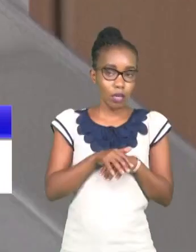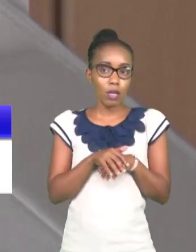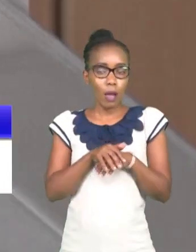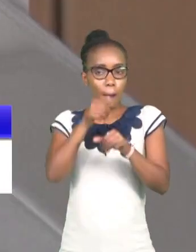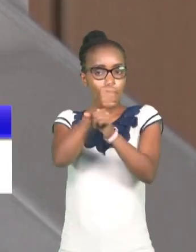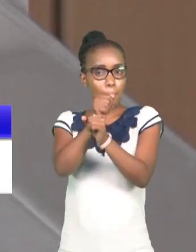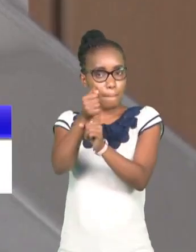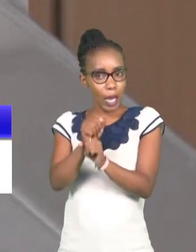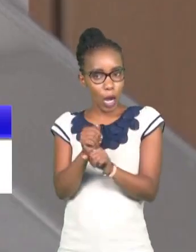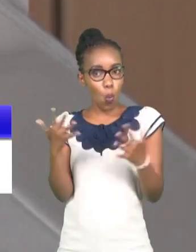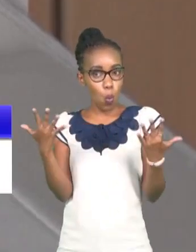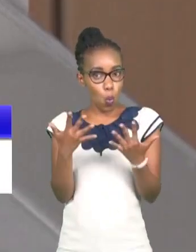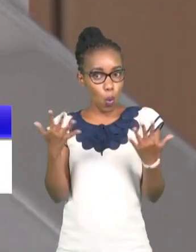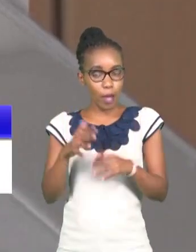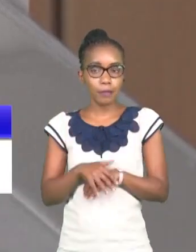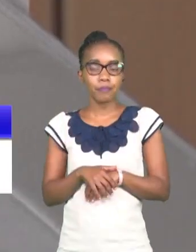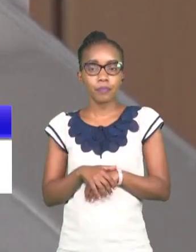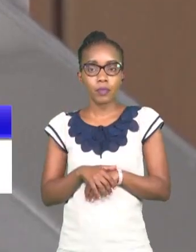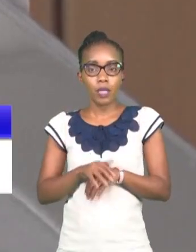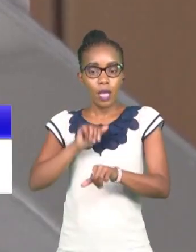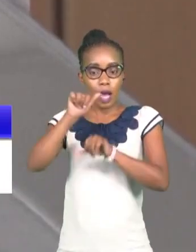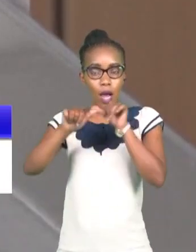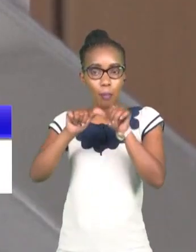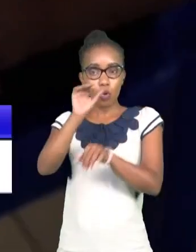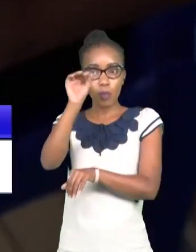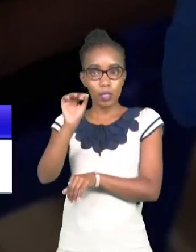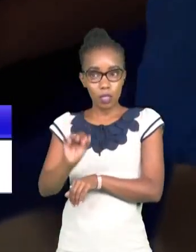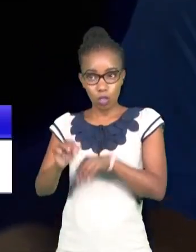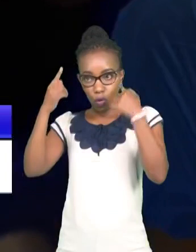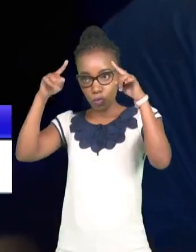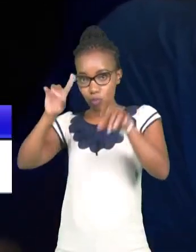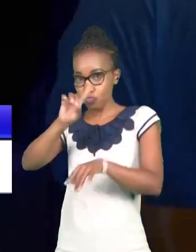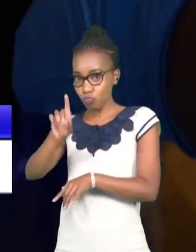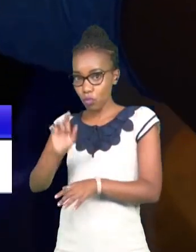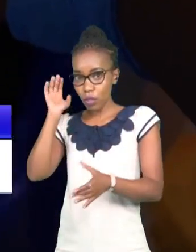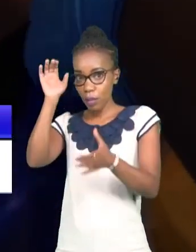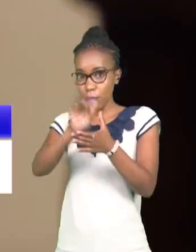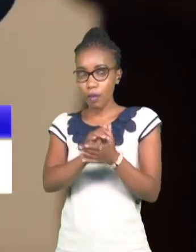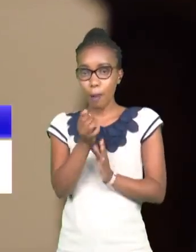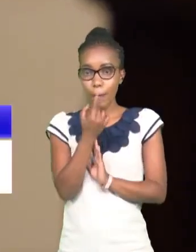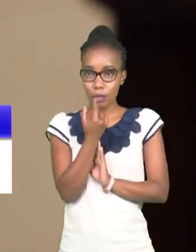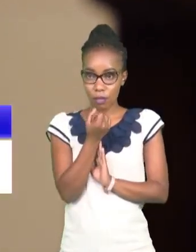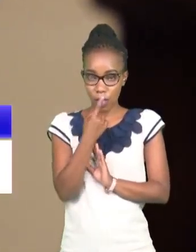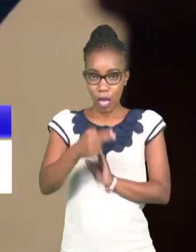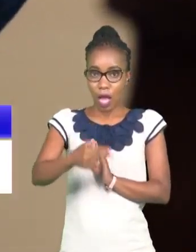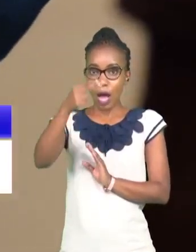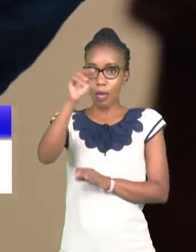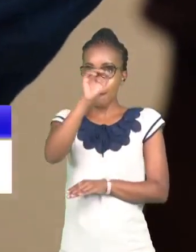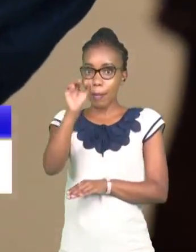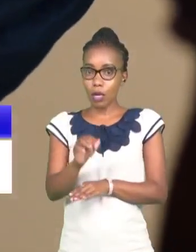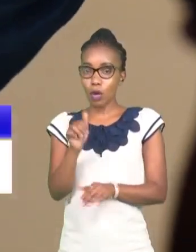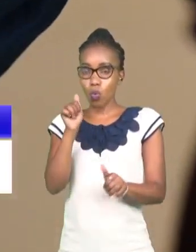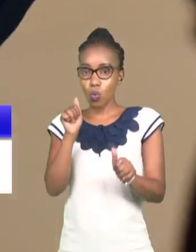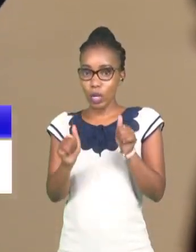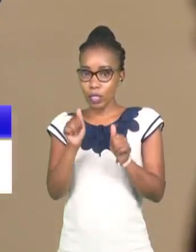manufacturing platforms. Now, when it comes to the percentage of efficacy, there is a belief that the vaccine with the highest percentage is the